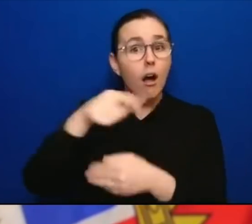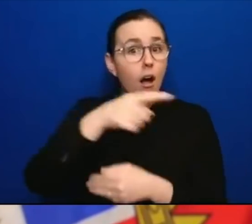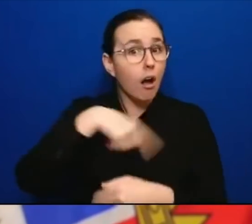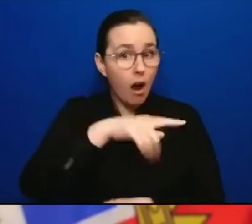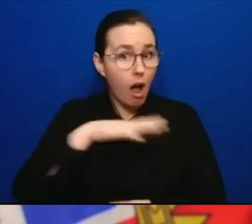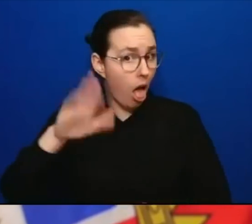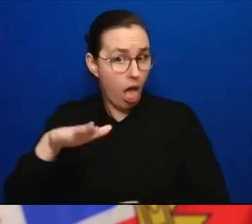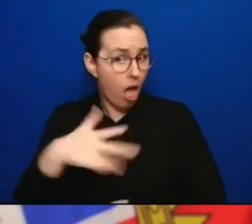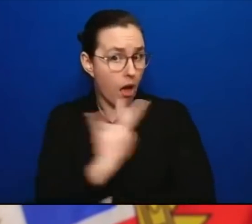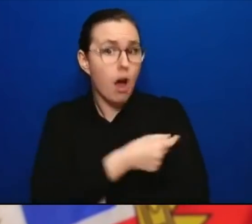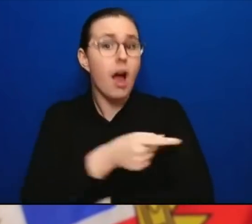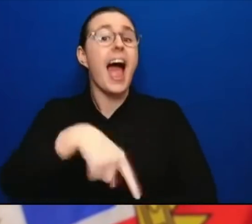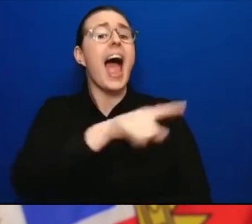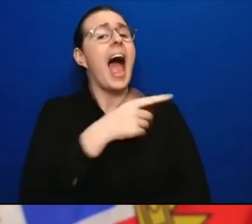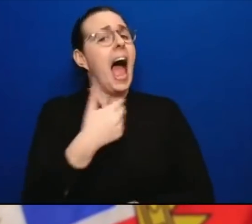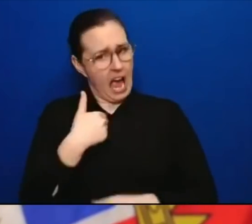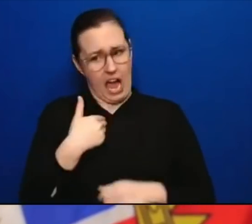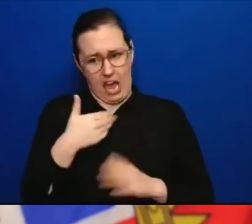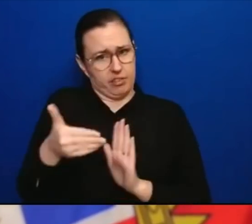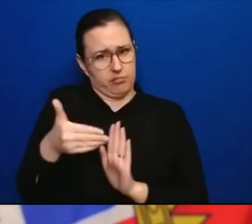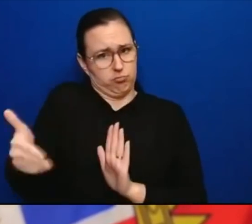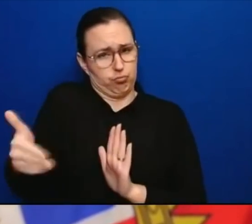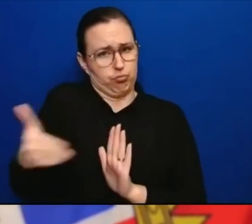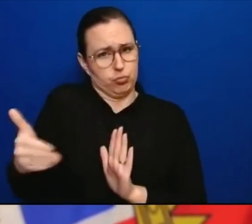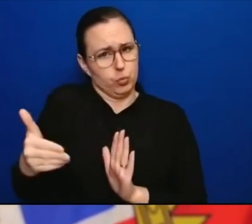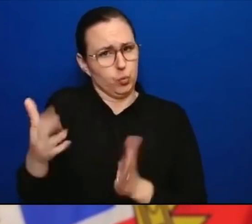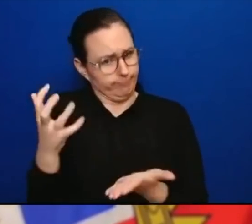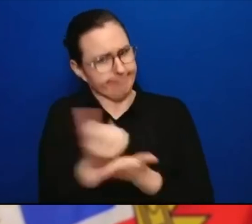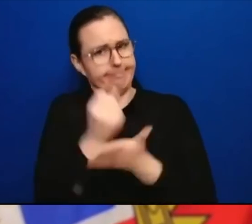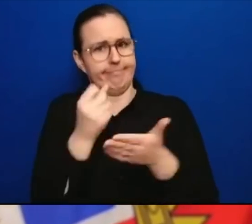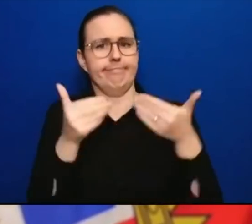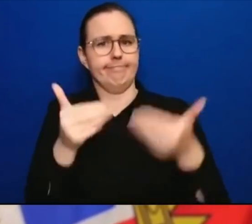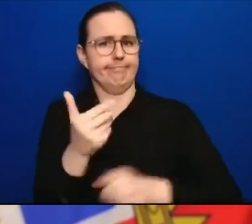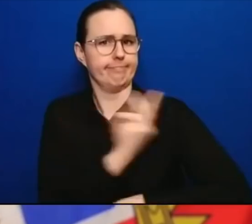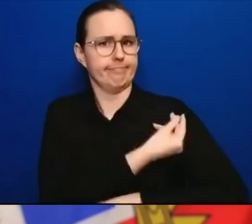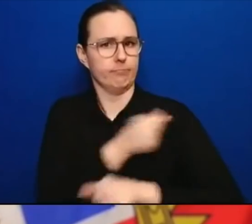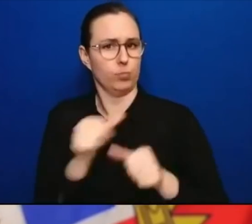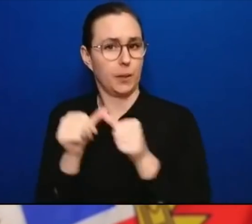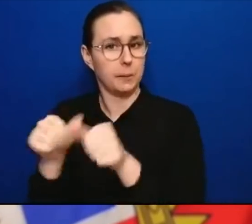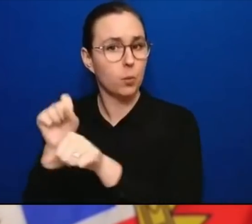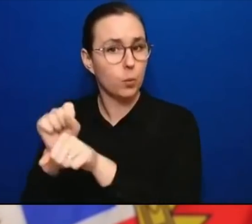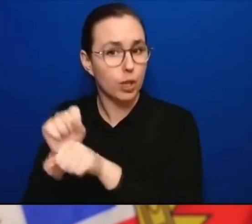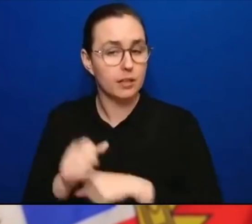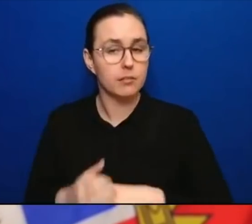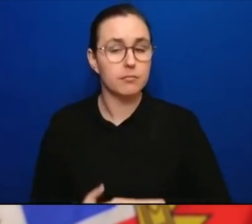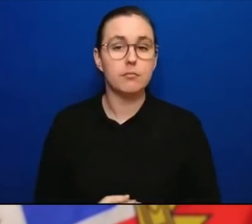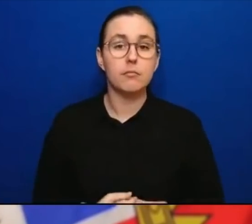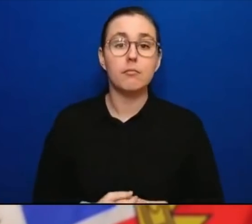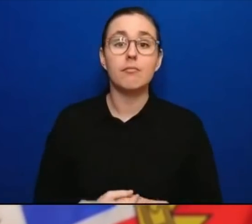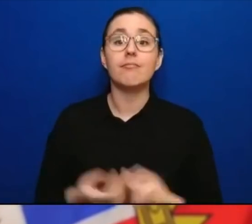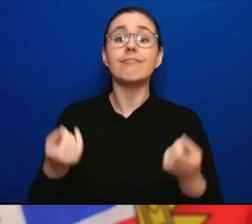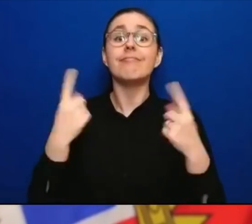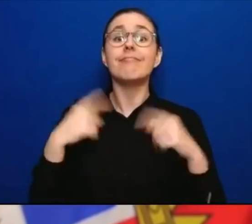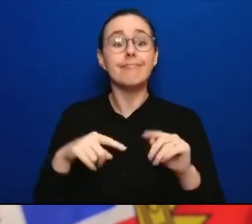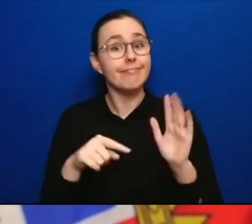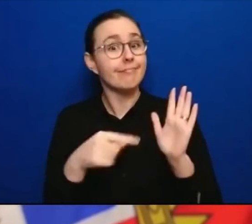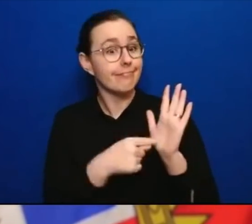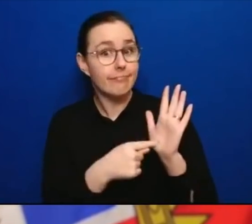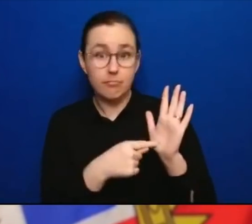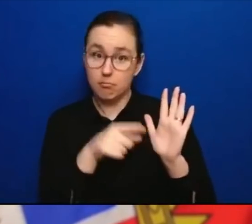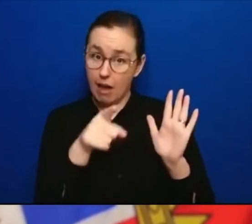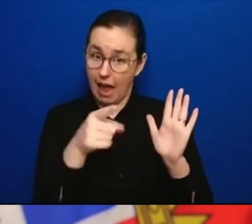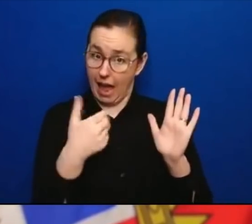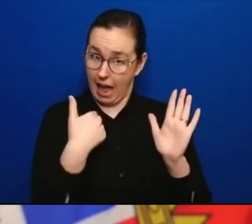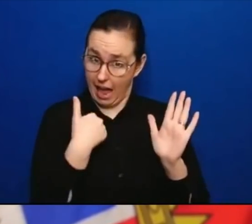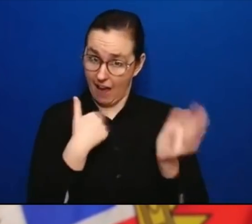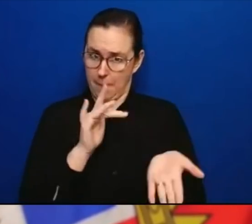are able to have that opportunity to get their vaccines. And there is a process in place for medical exemptions that can be submitted to